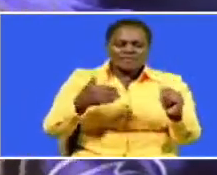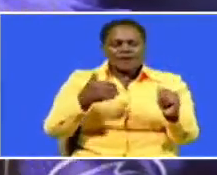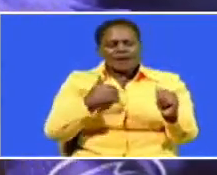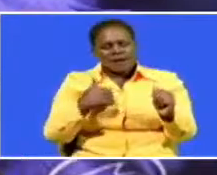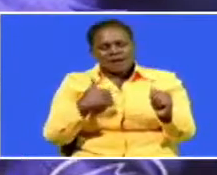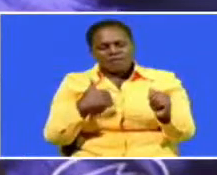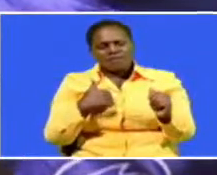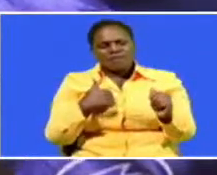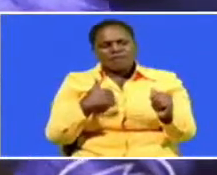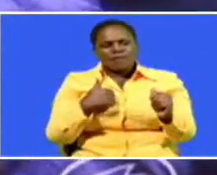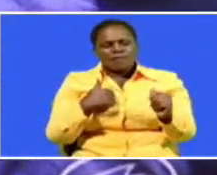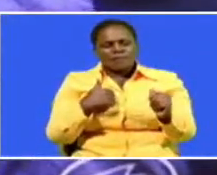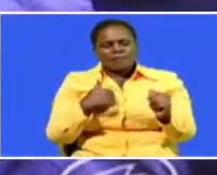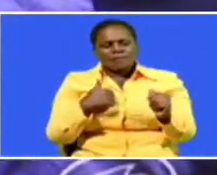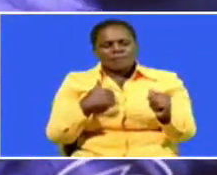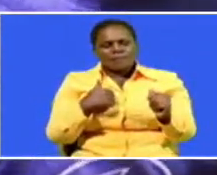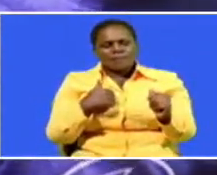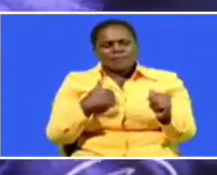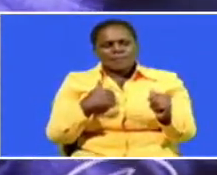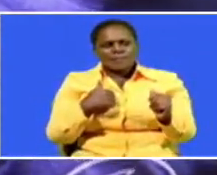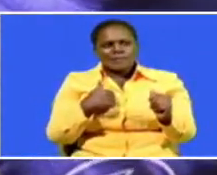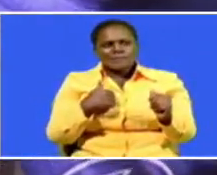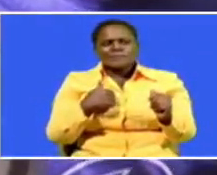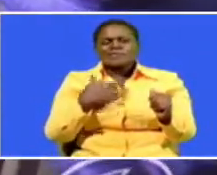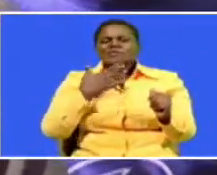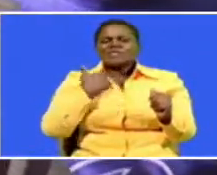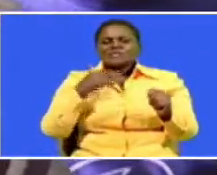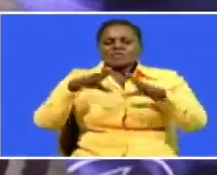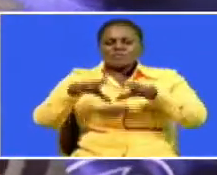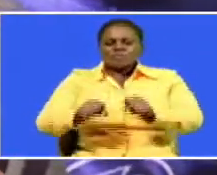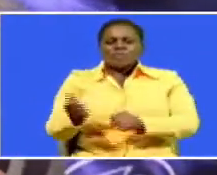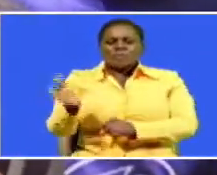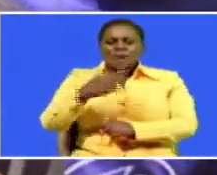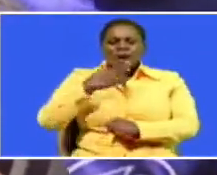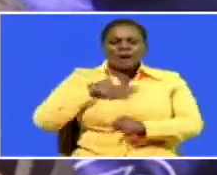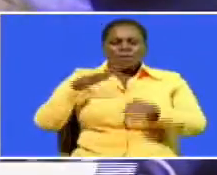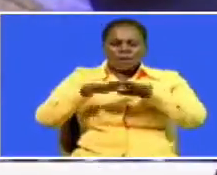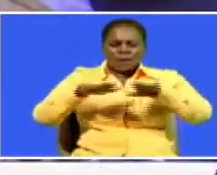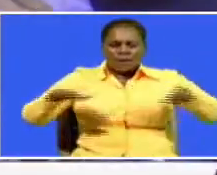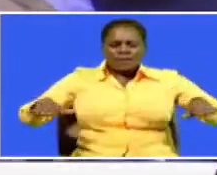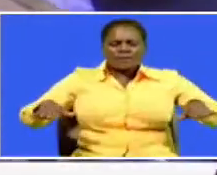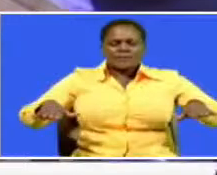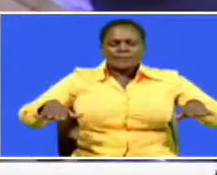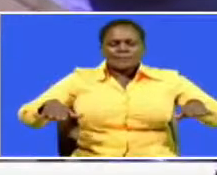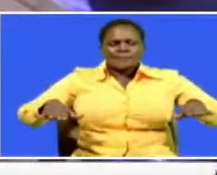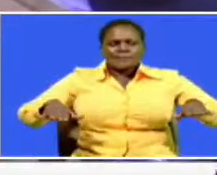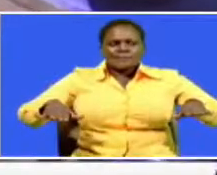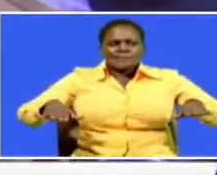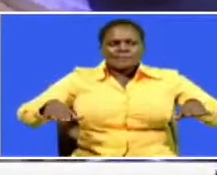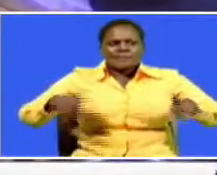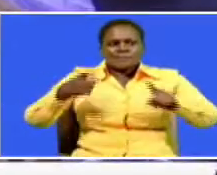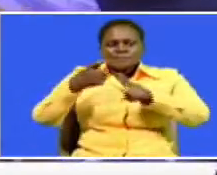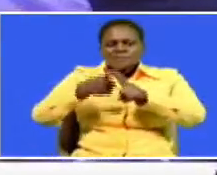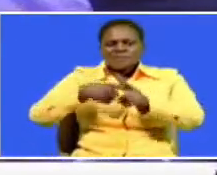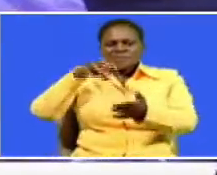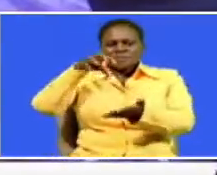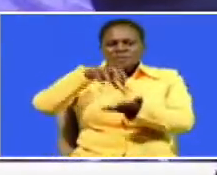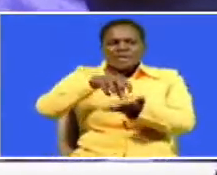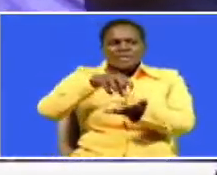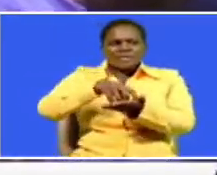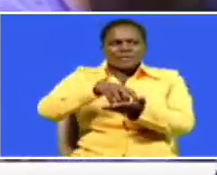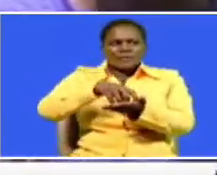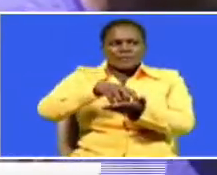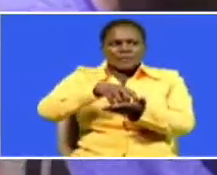We need to take up our land, and we have already taken from the gate up to